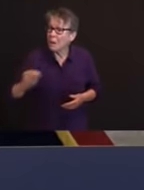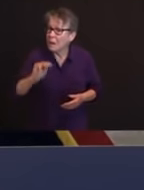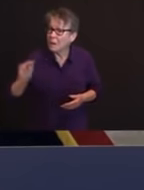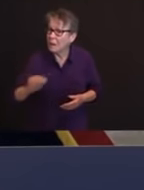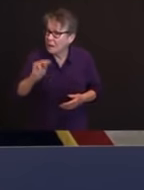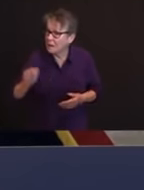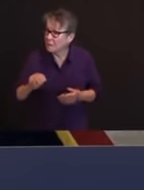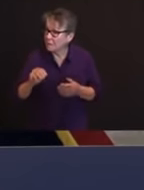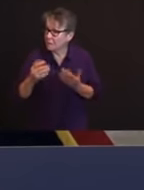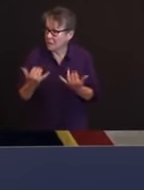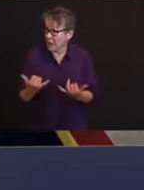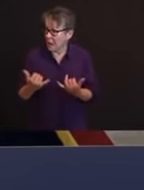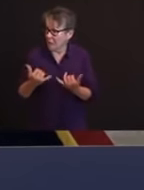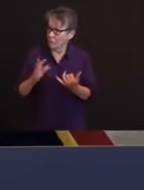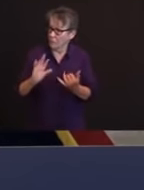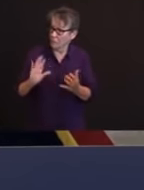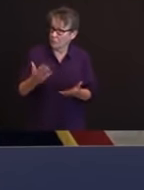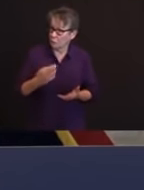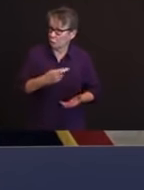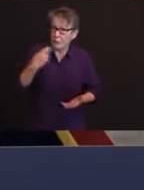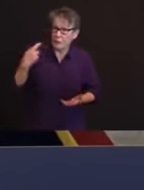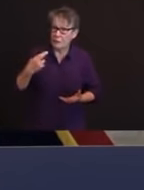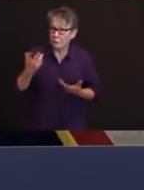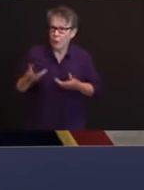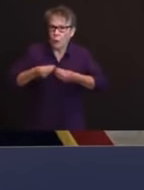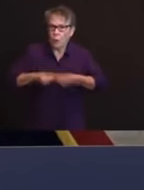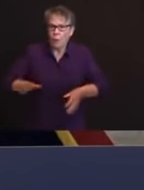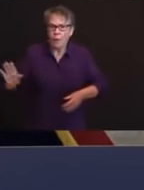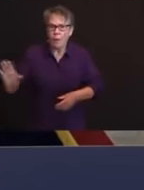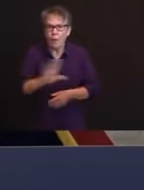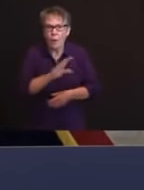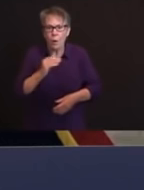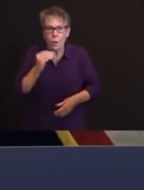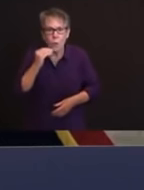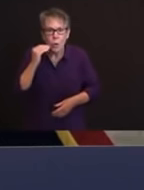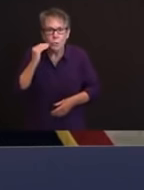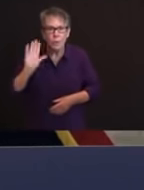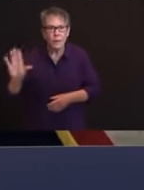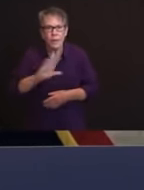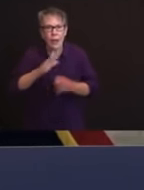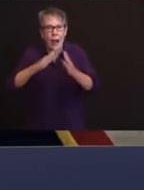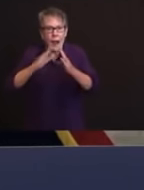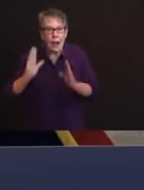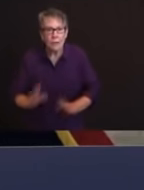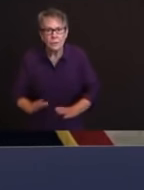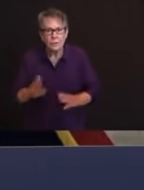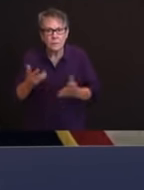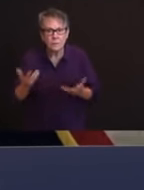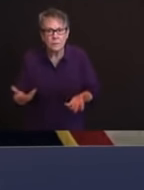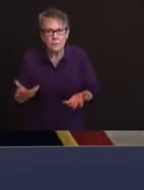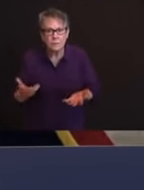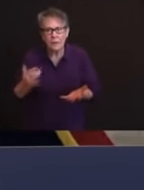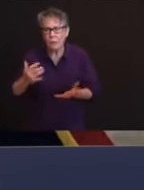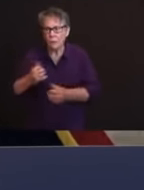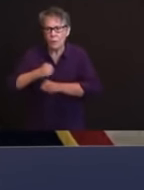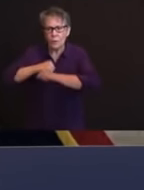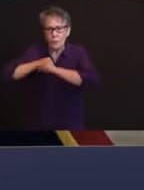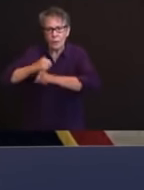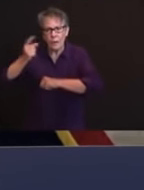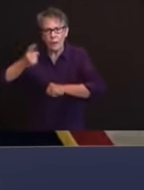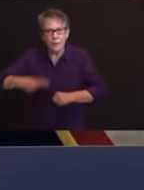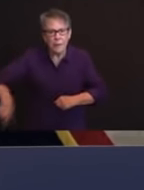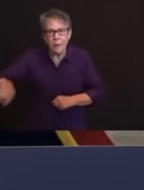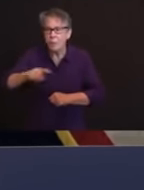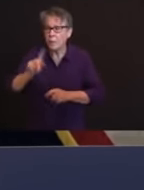extend those critical protections in the depth of winter for our renters and our homeowners. And at a time